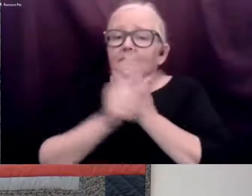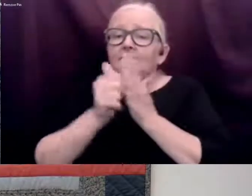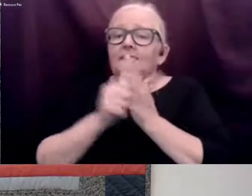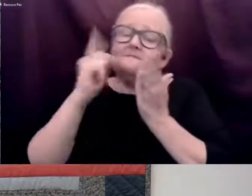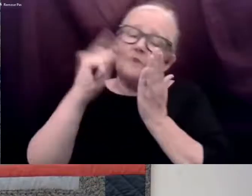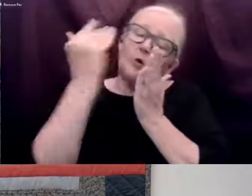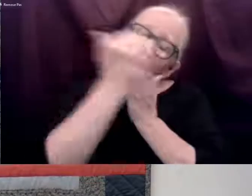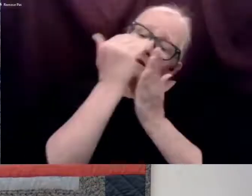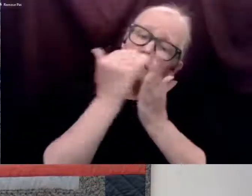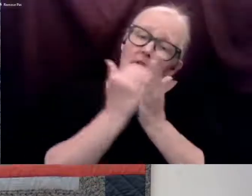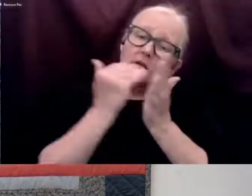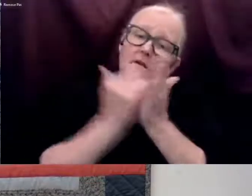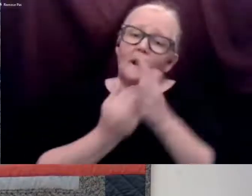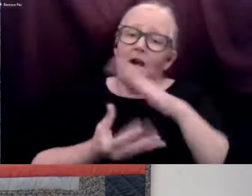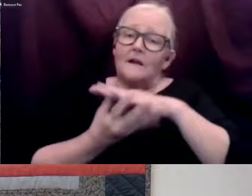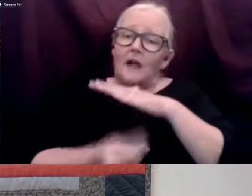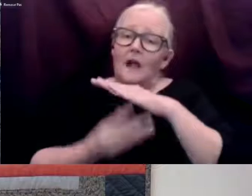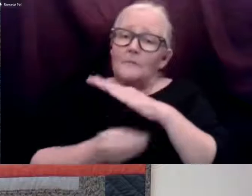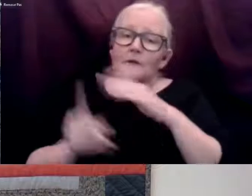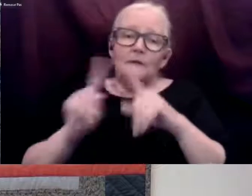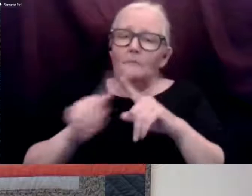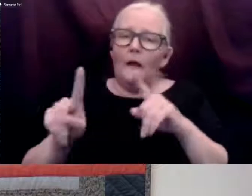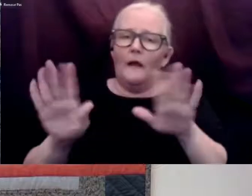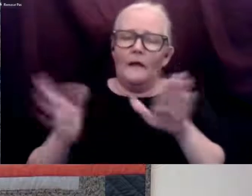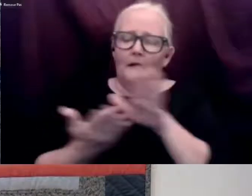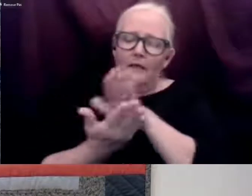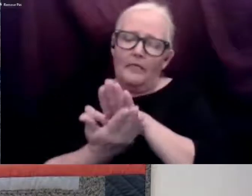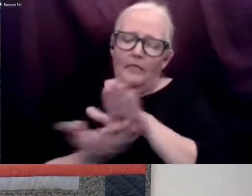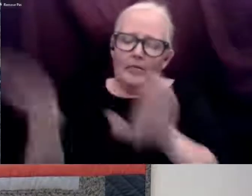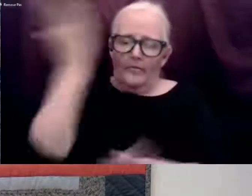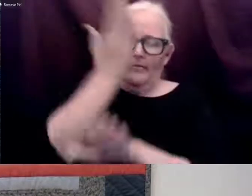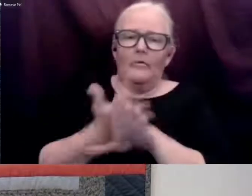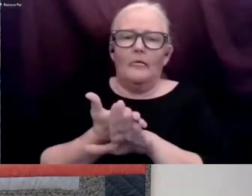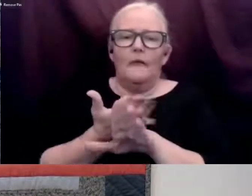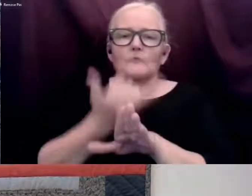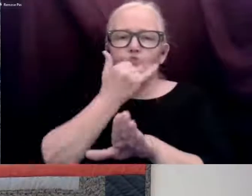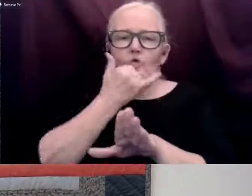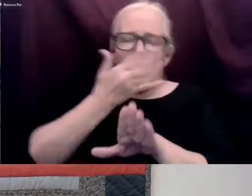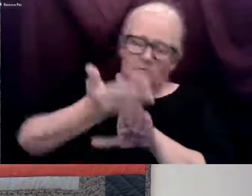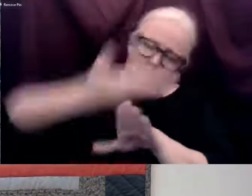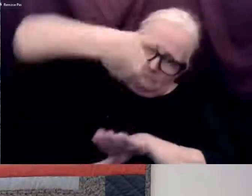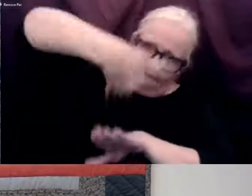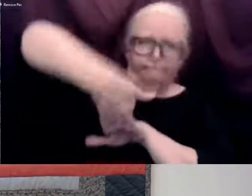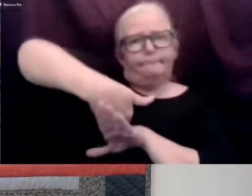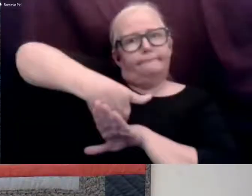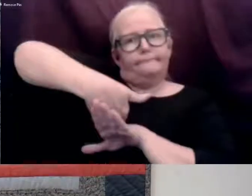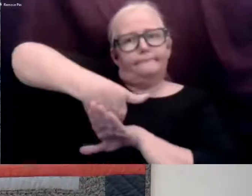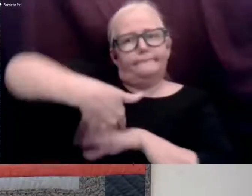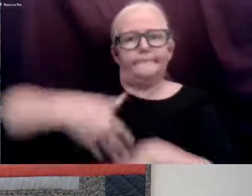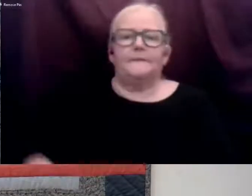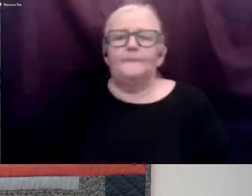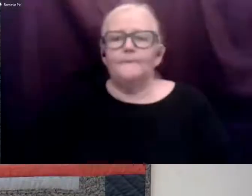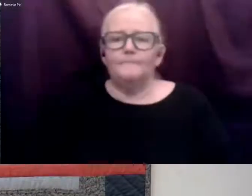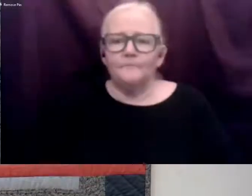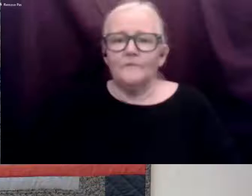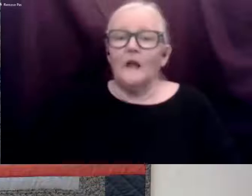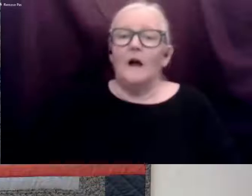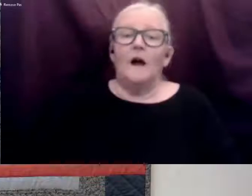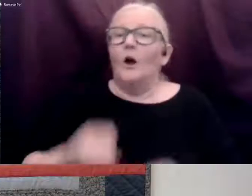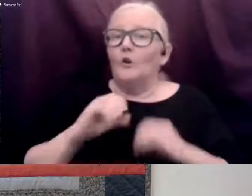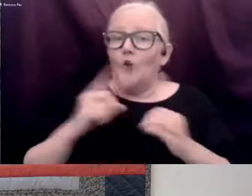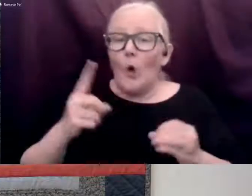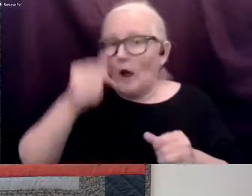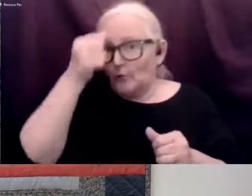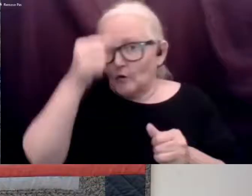page first and also upside down. No one has remembered to turn on the lights in the sanctuary before the